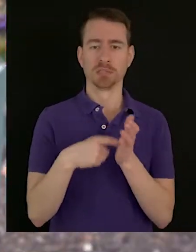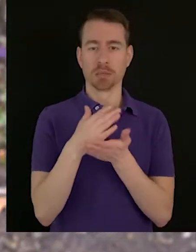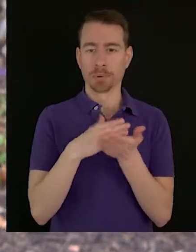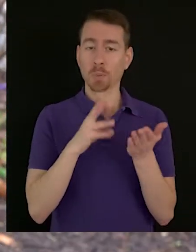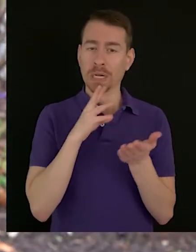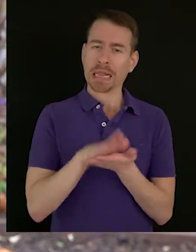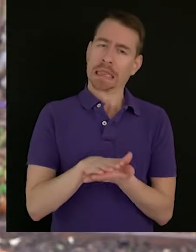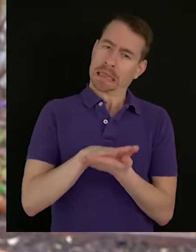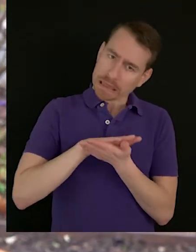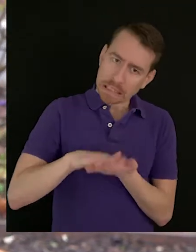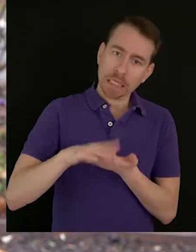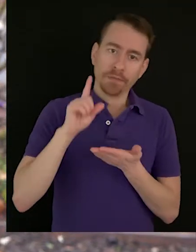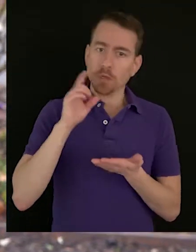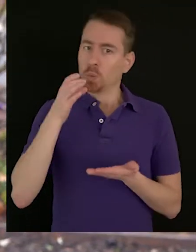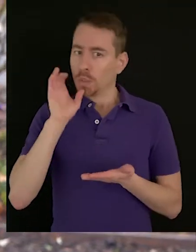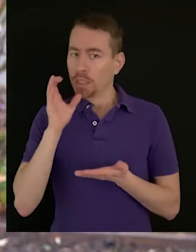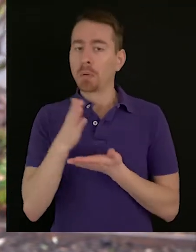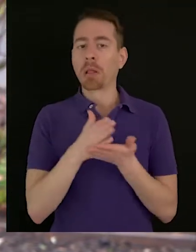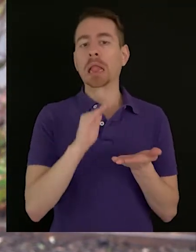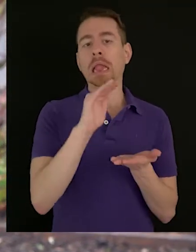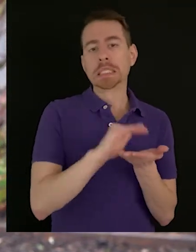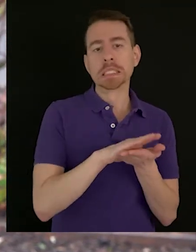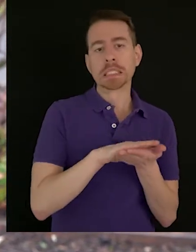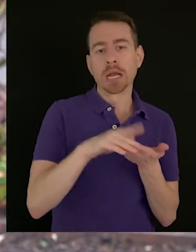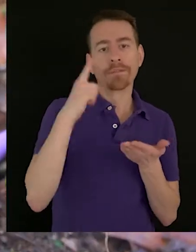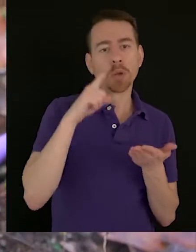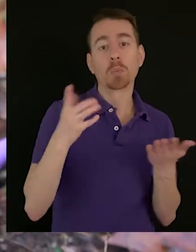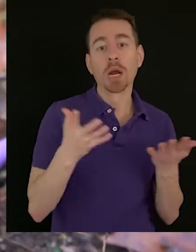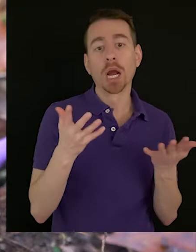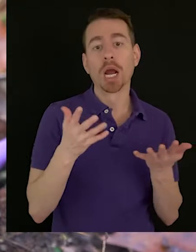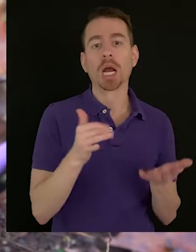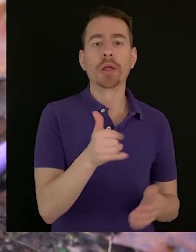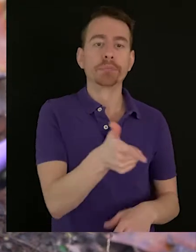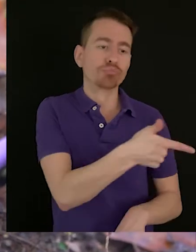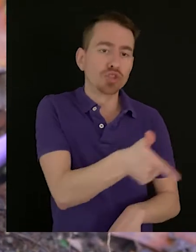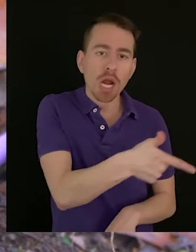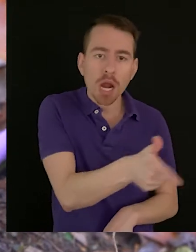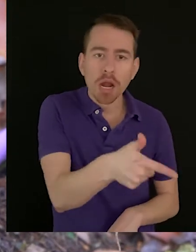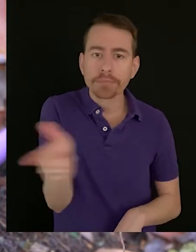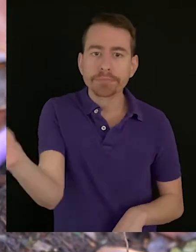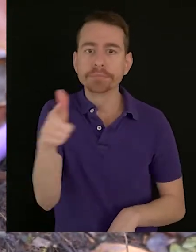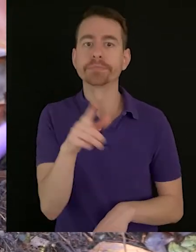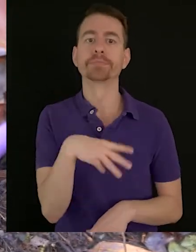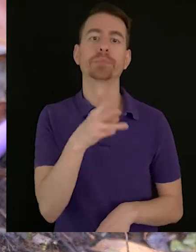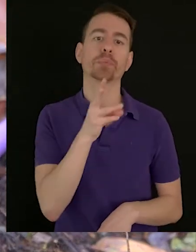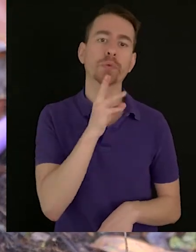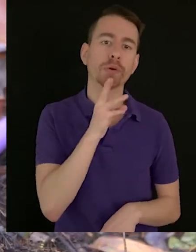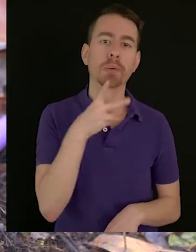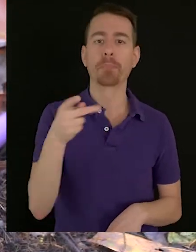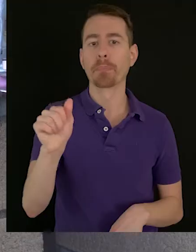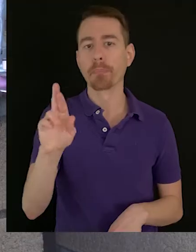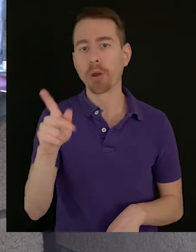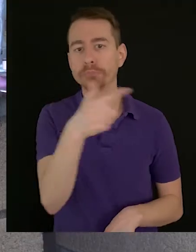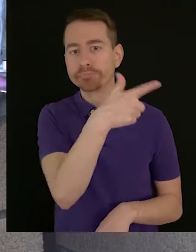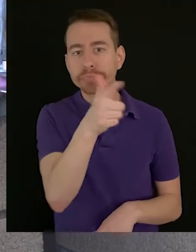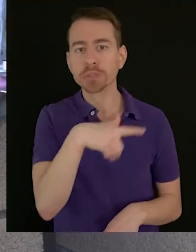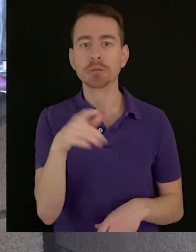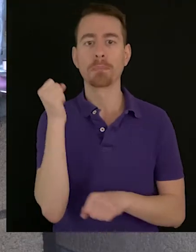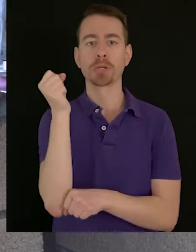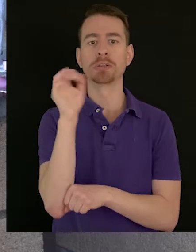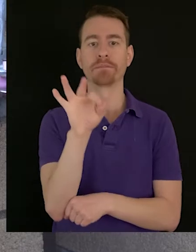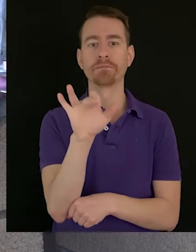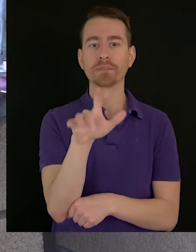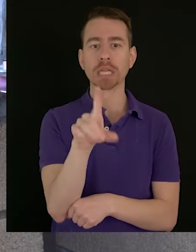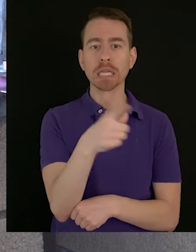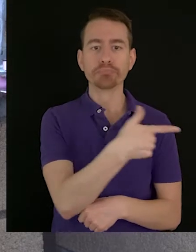pipes underground too to distinguish it from drinking water. So what is recycled water? Remember all of that treated water that leaves